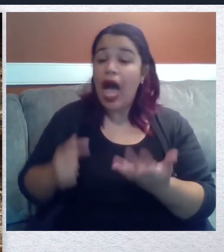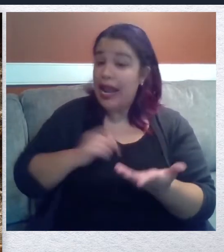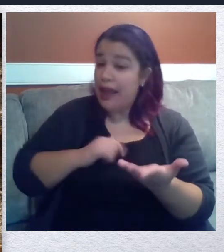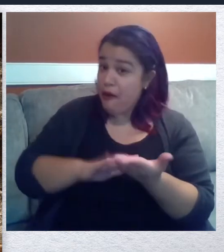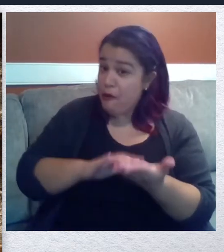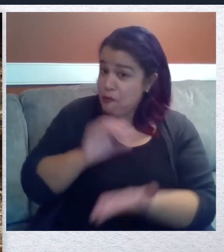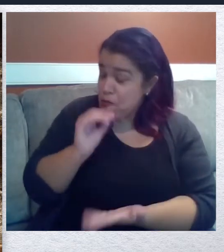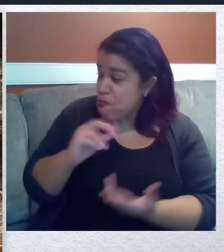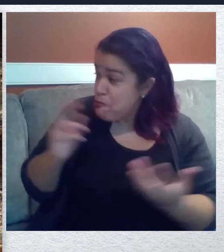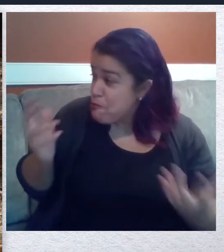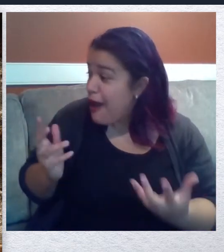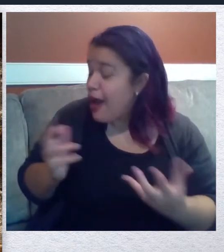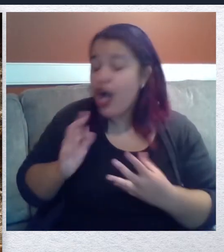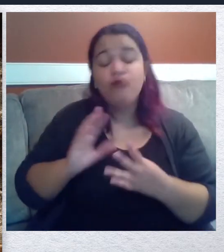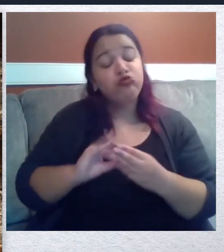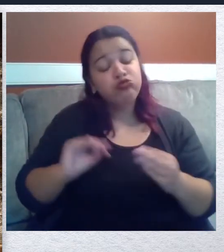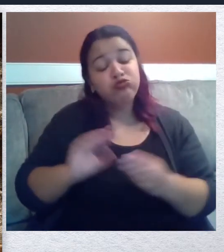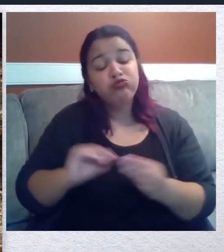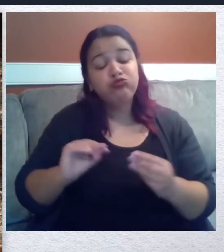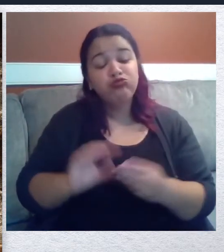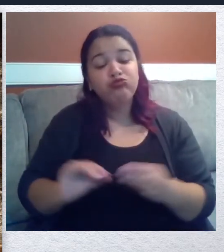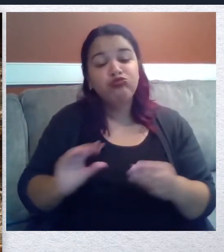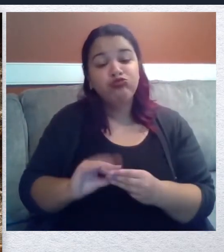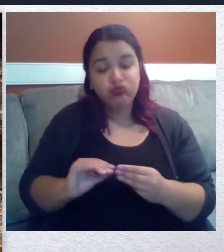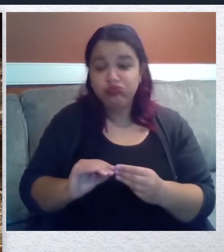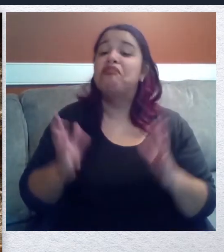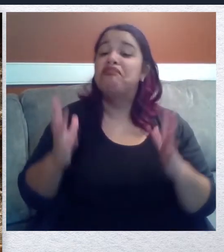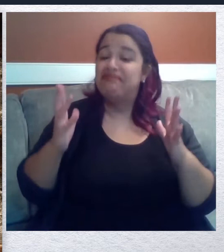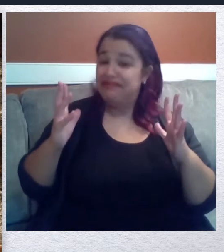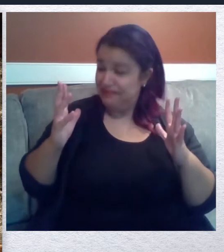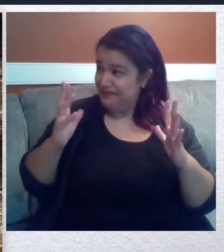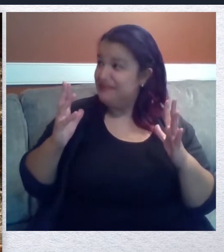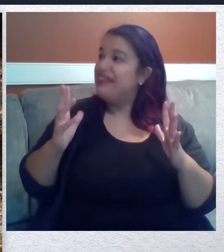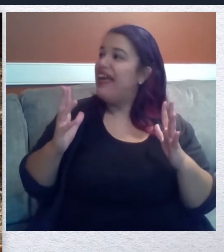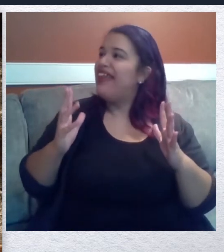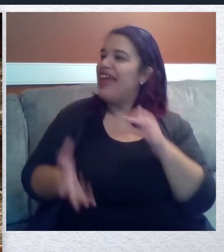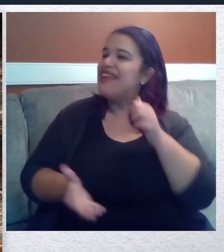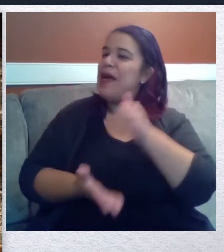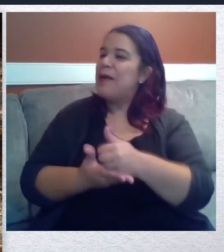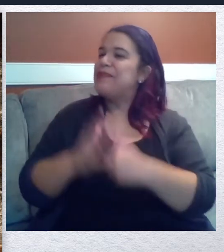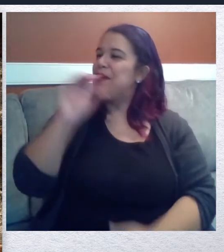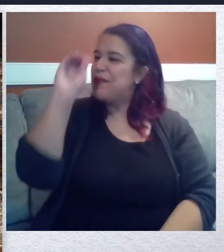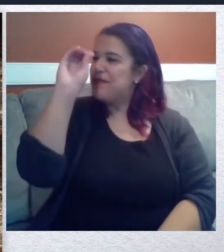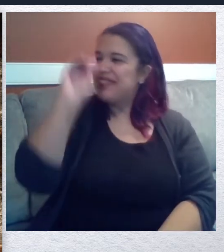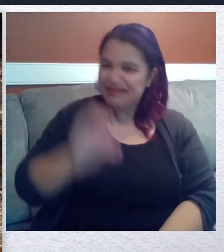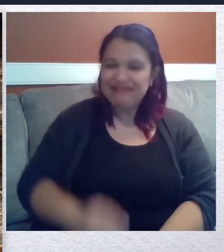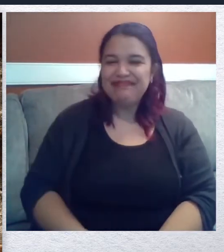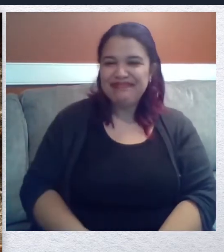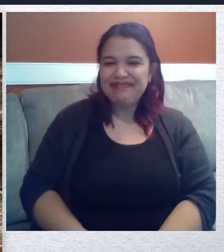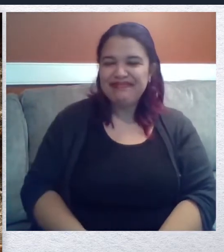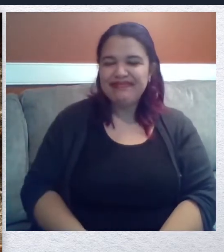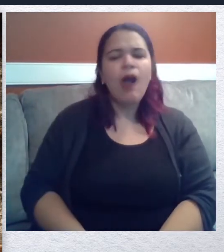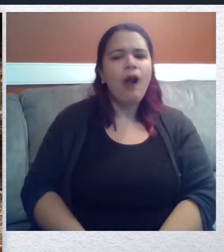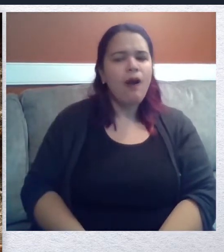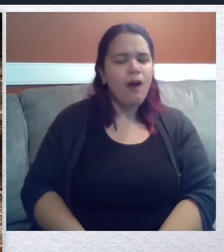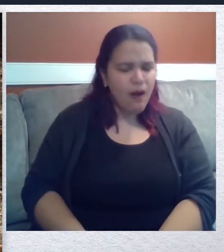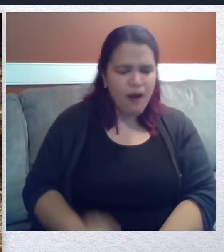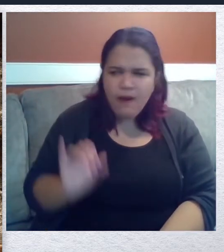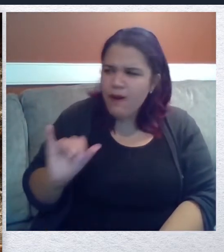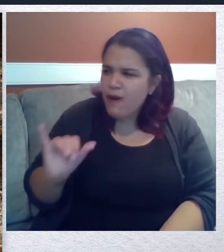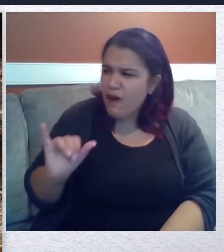Thanks, Dennis. That's a great explanation of STAR. Do you think you could provide an example? Yes, of